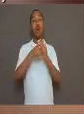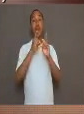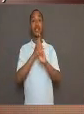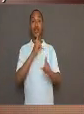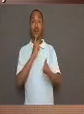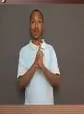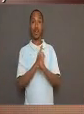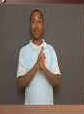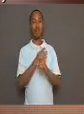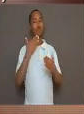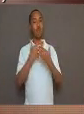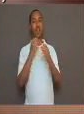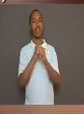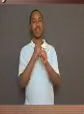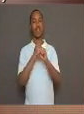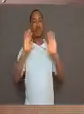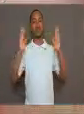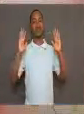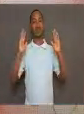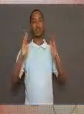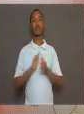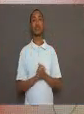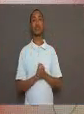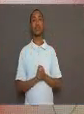correct, well done.